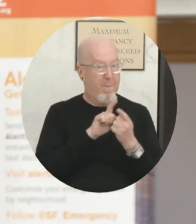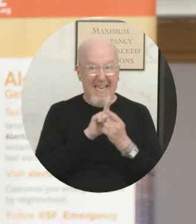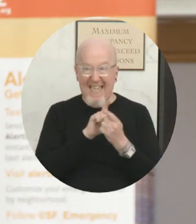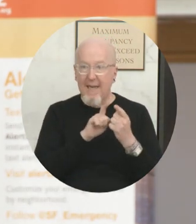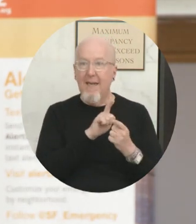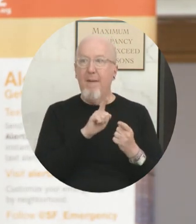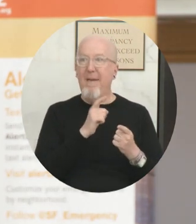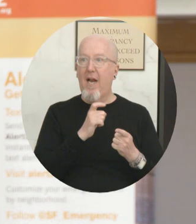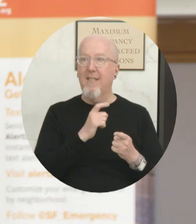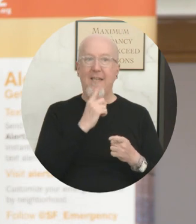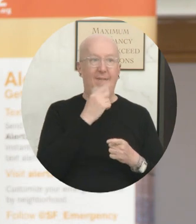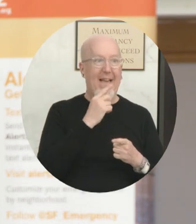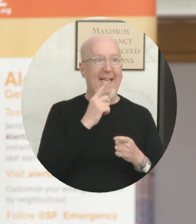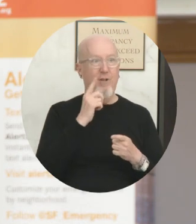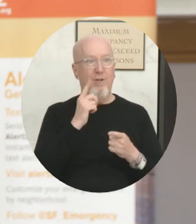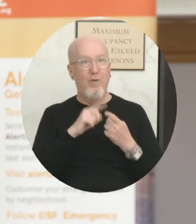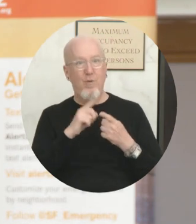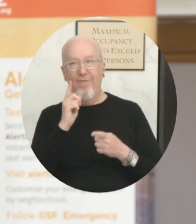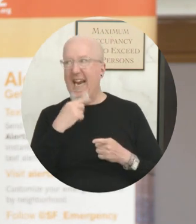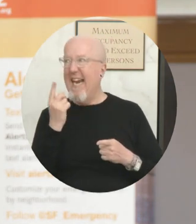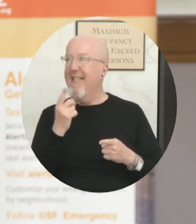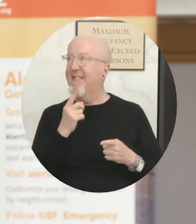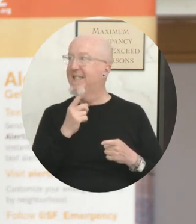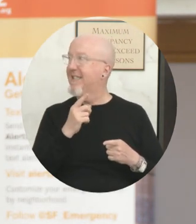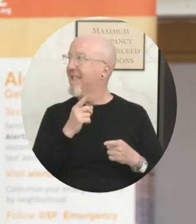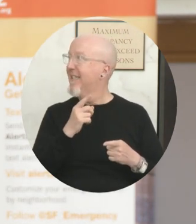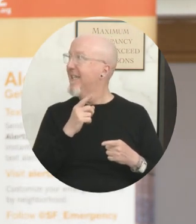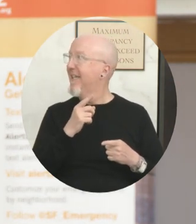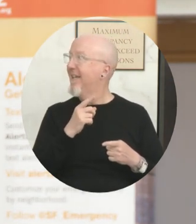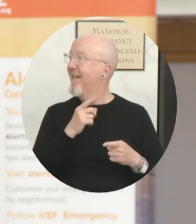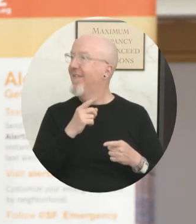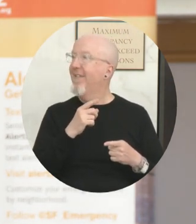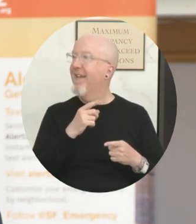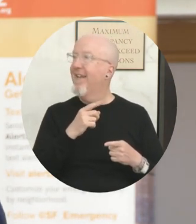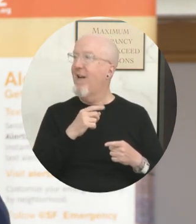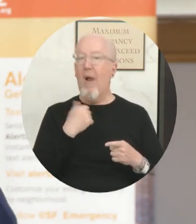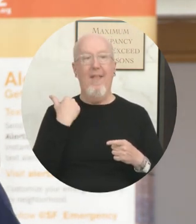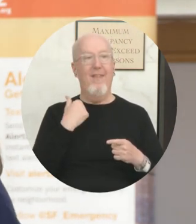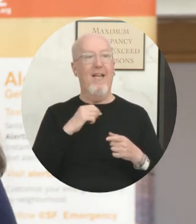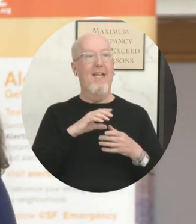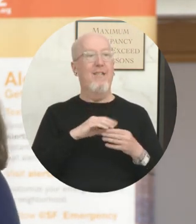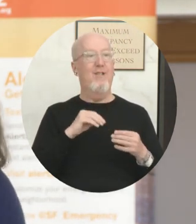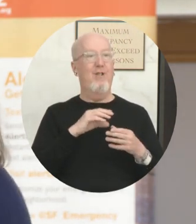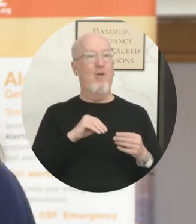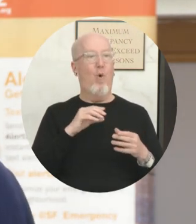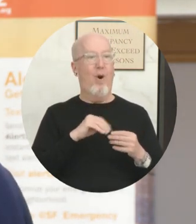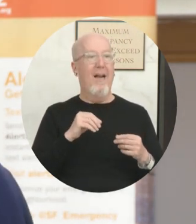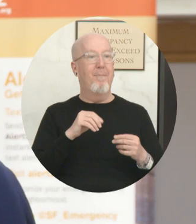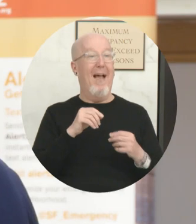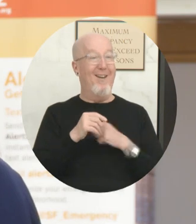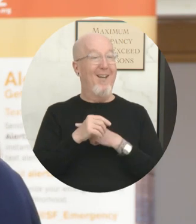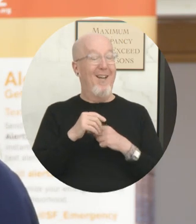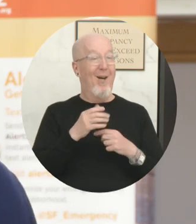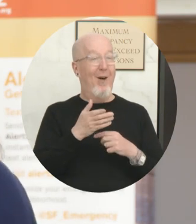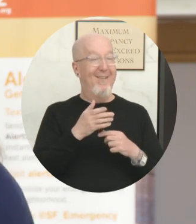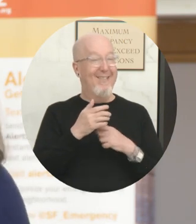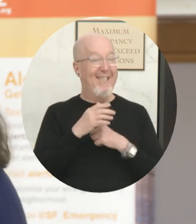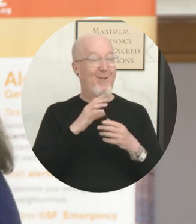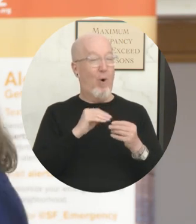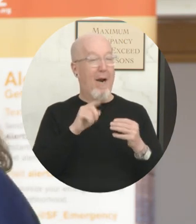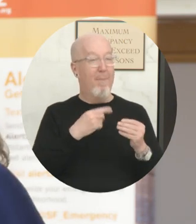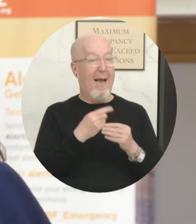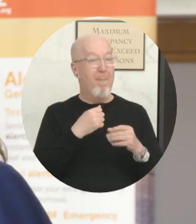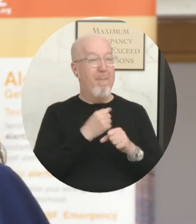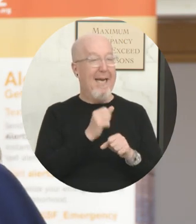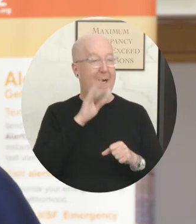time. And I love your recipe story. That is really, that cracks me up, because the recipe is all of the ingredients, right? And we